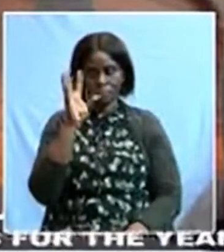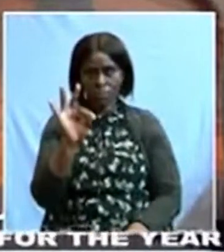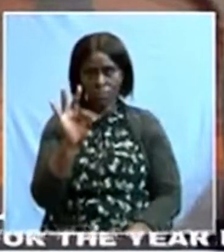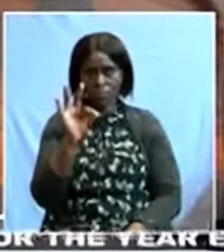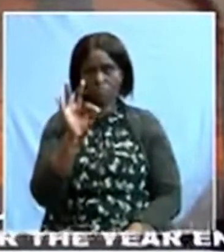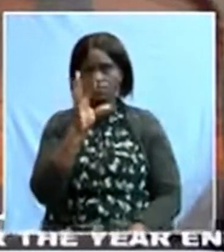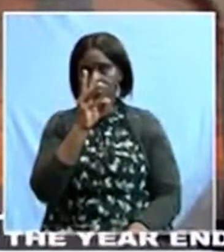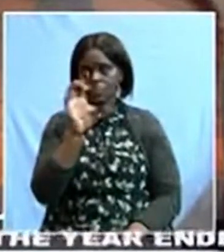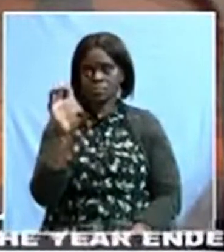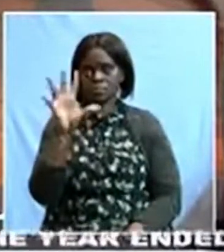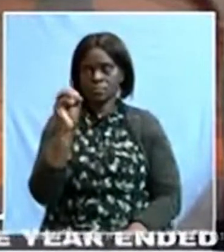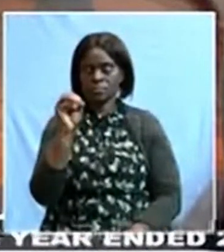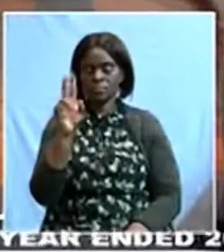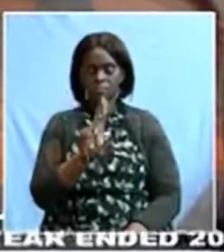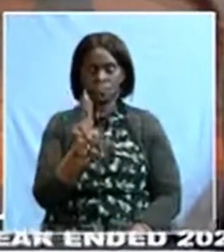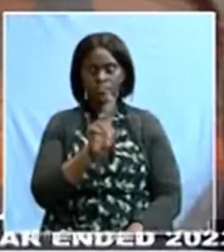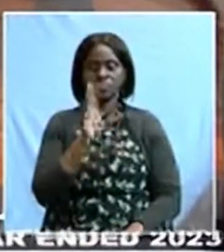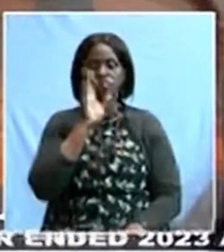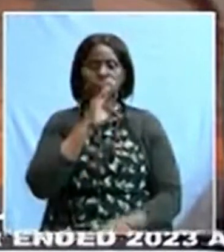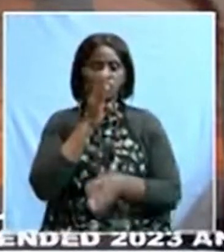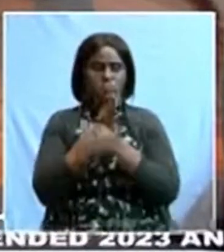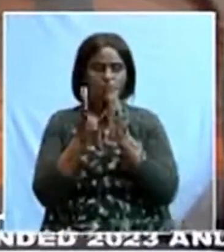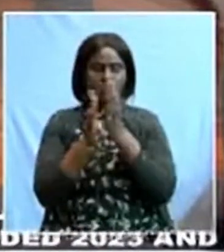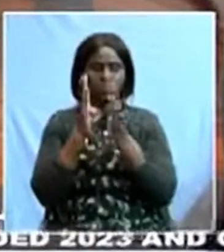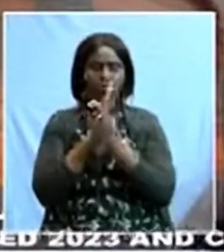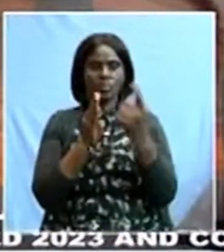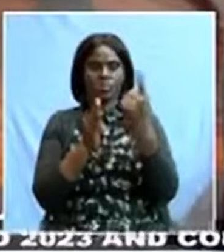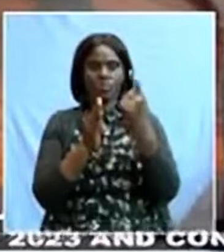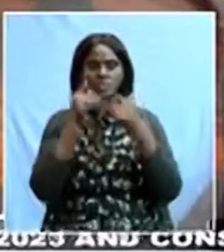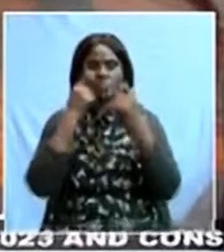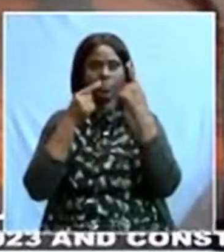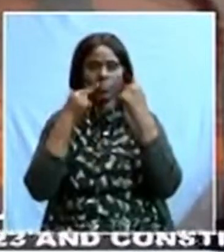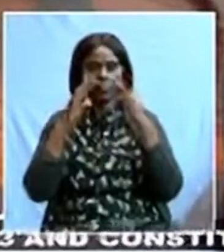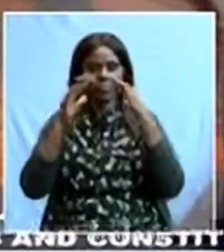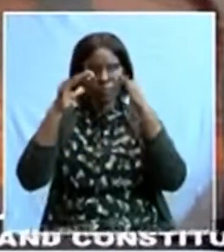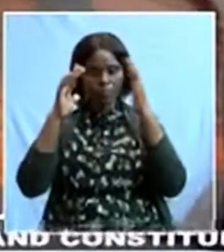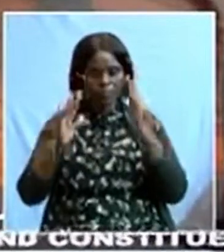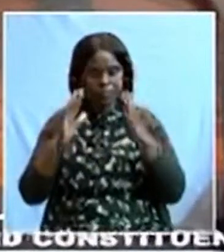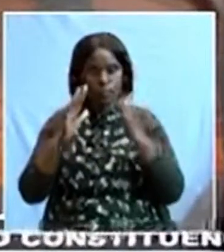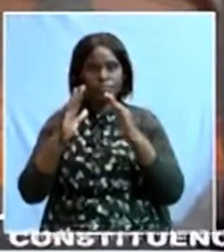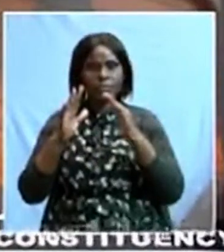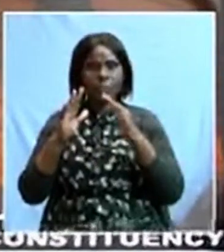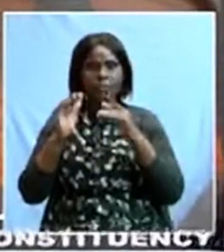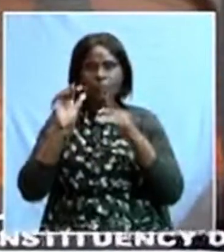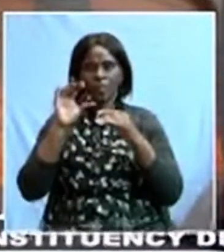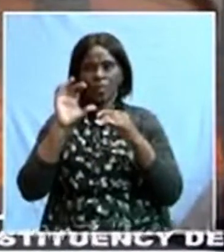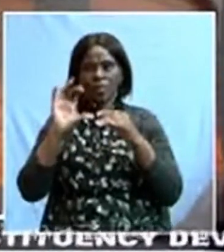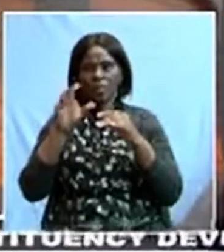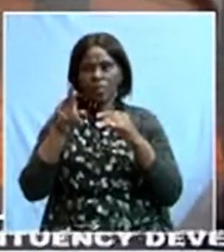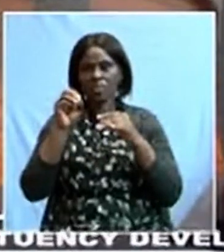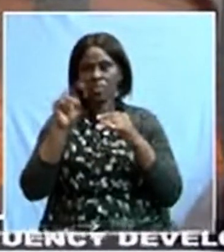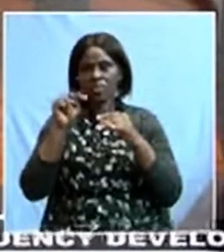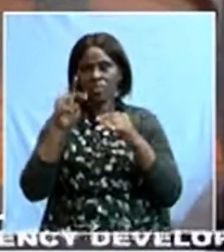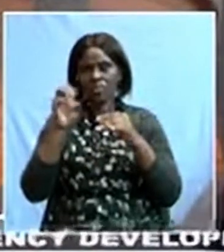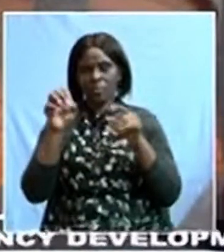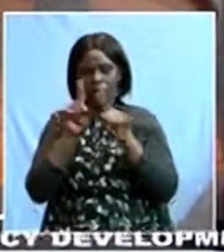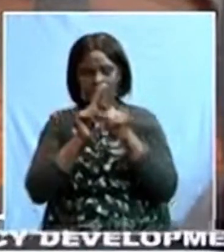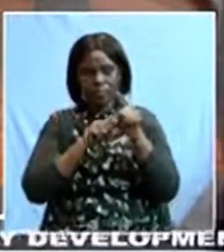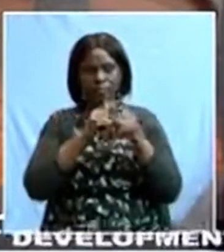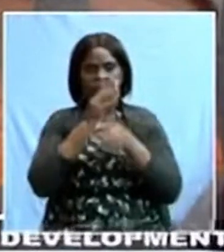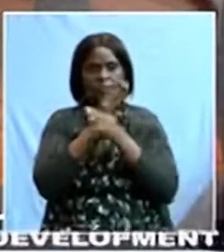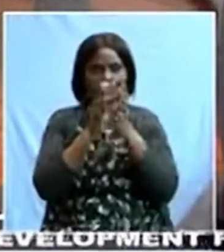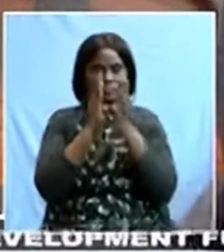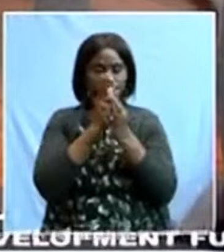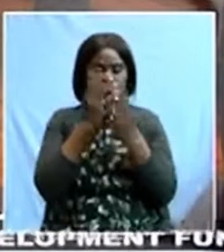2,469,650 were spent on the construction of one mourners shelter at Chongo Cemetery, 2, the construction of